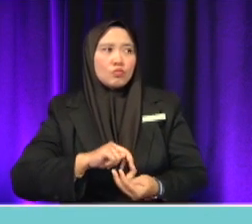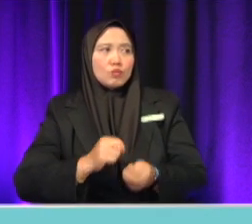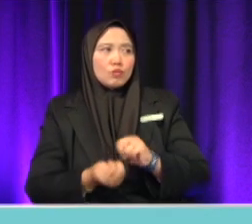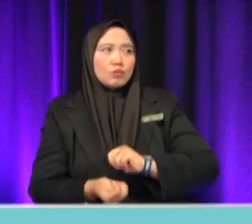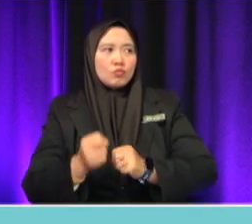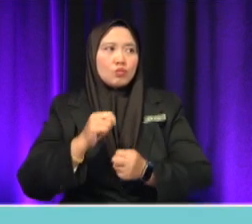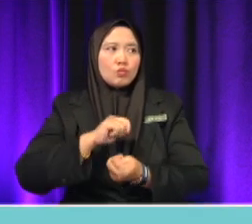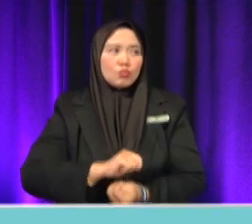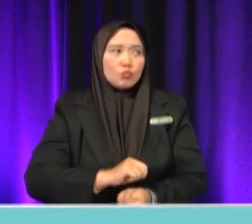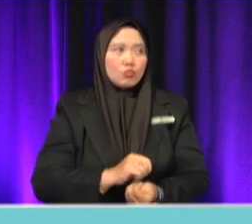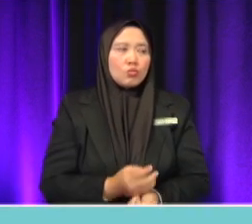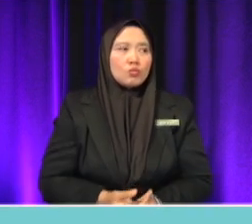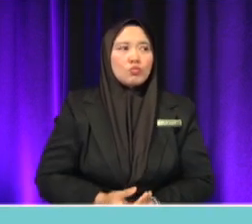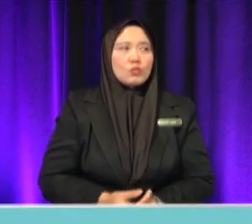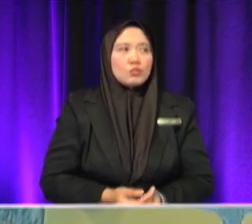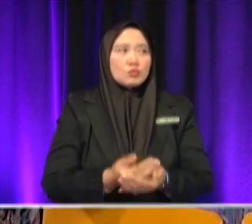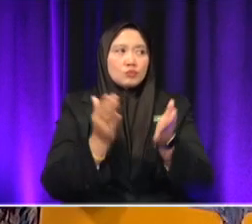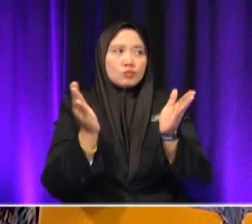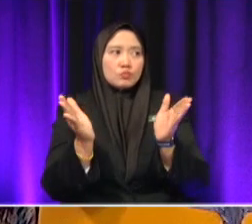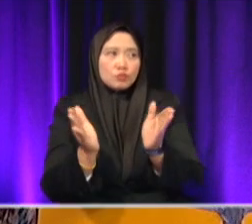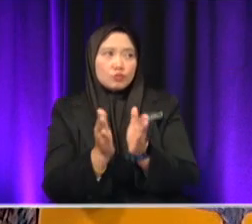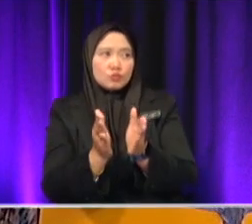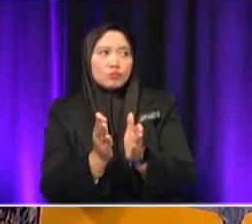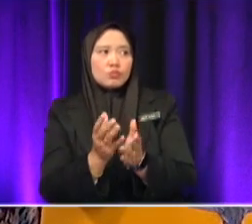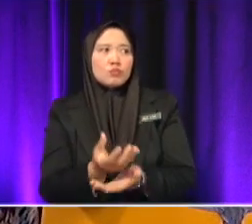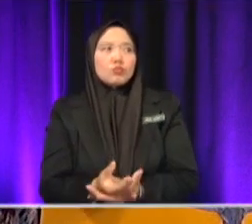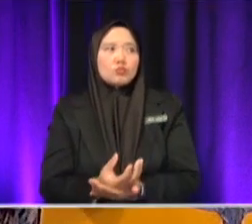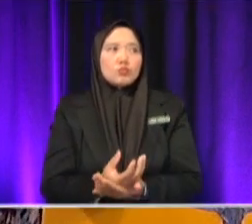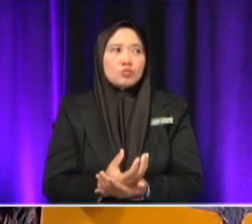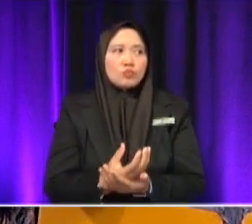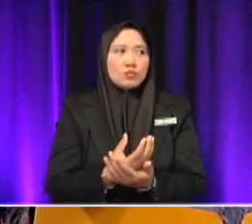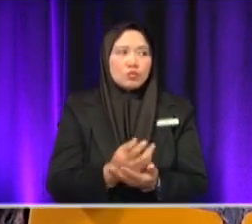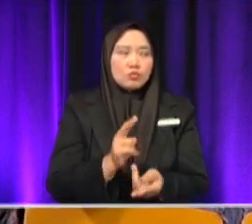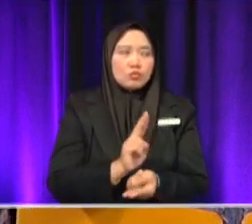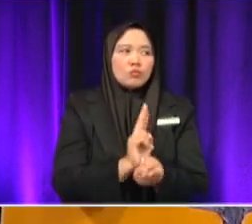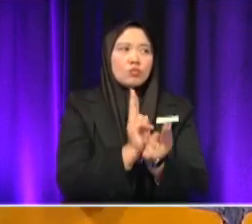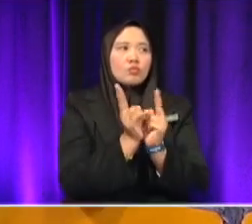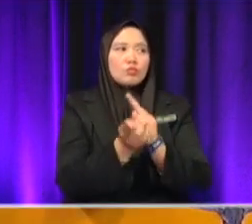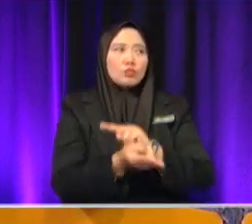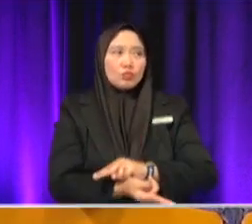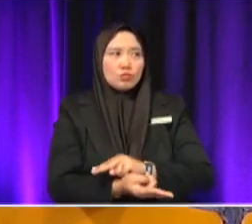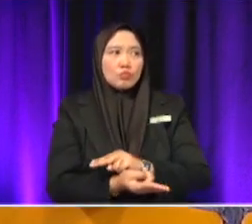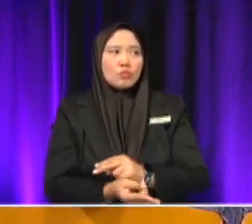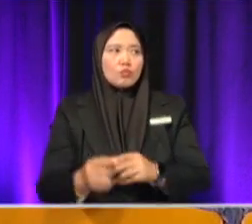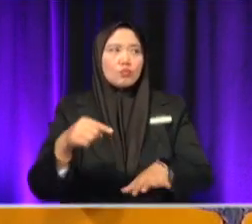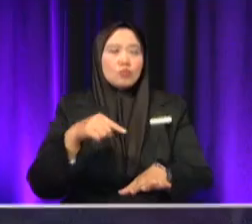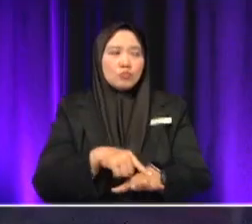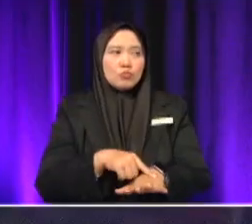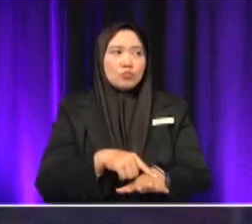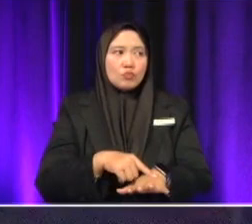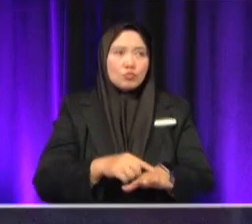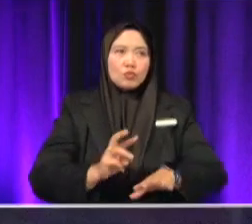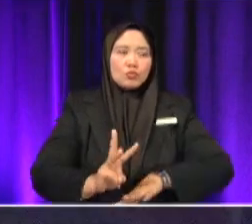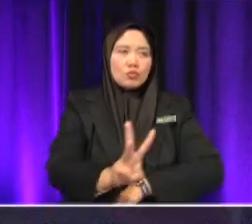them. So that is equivalent to the people in her local area. So that's good job, Adriana. She wasn't distracted by the